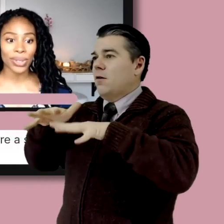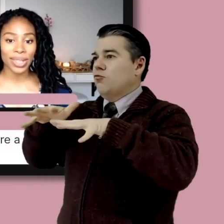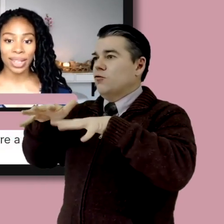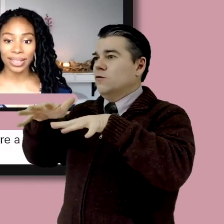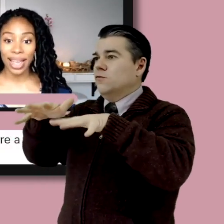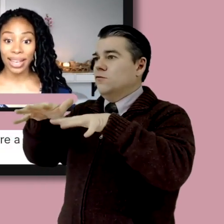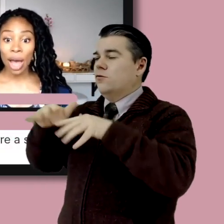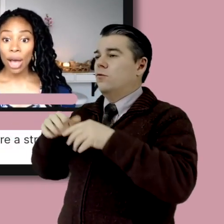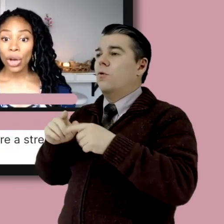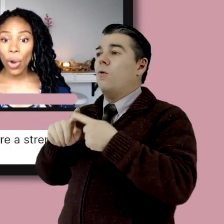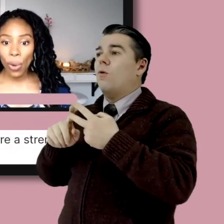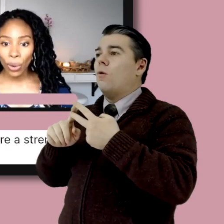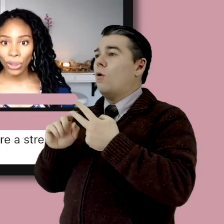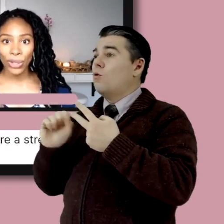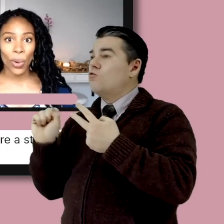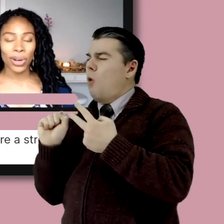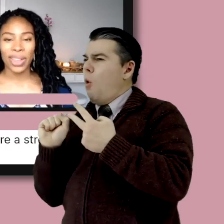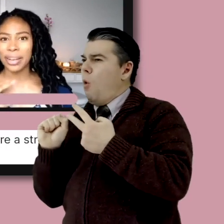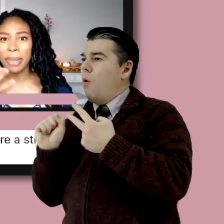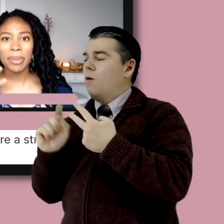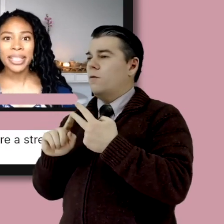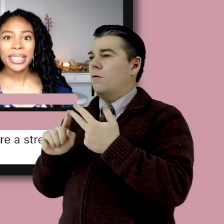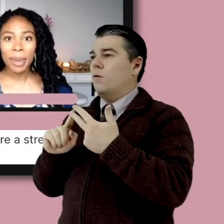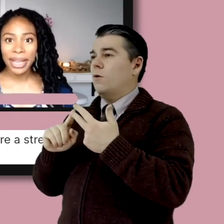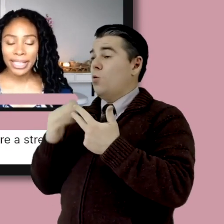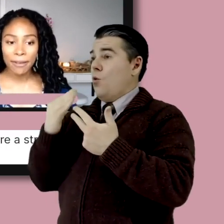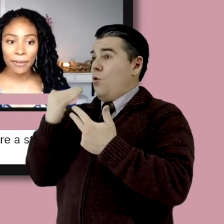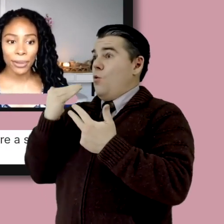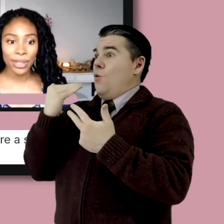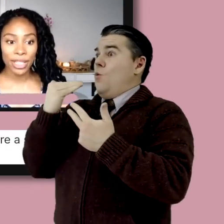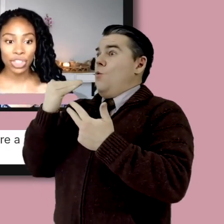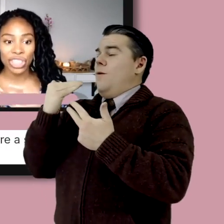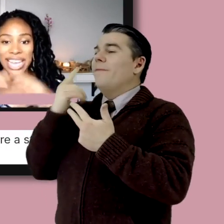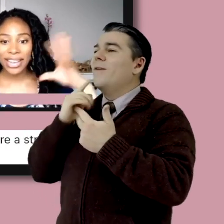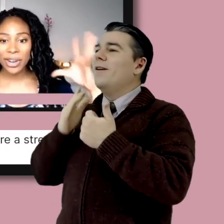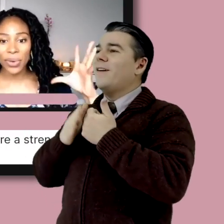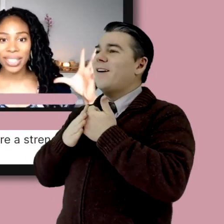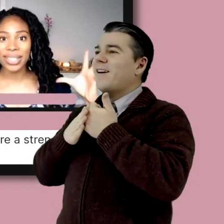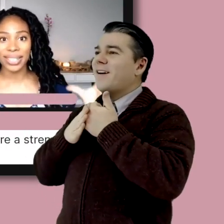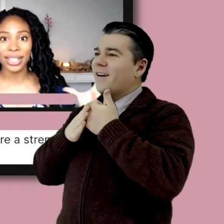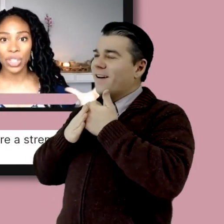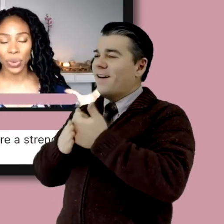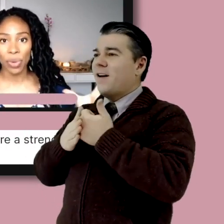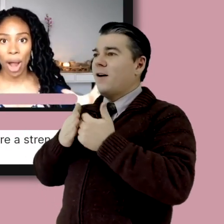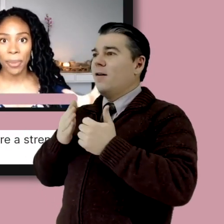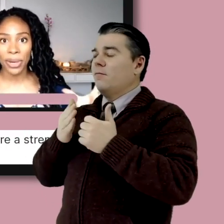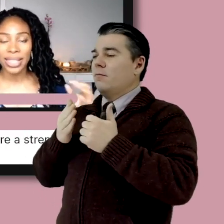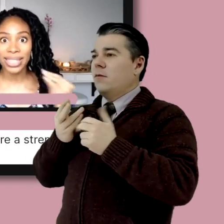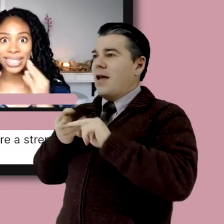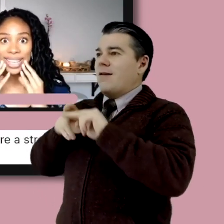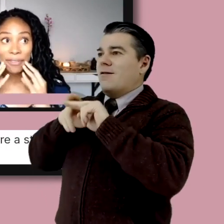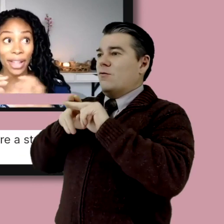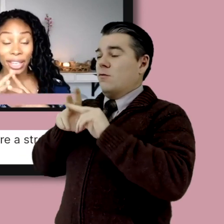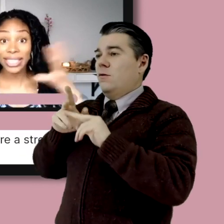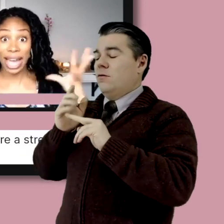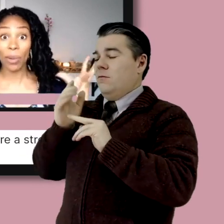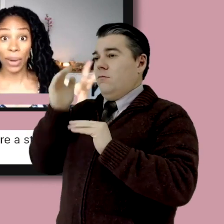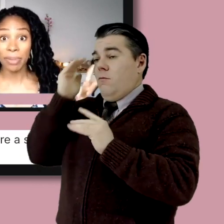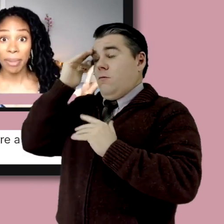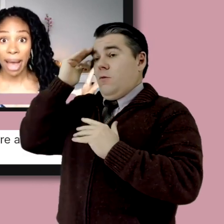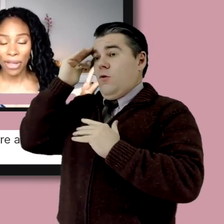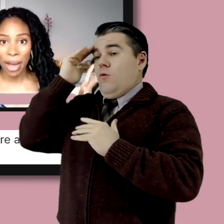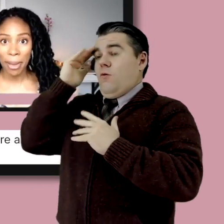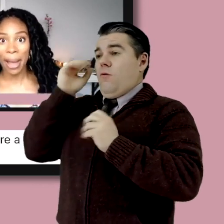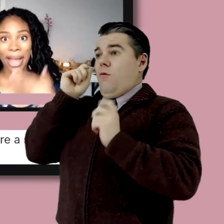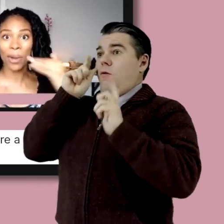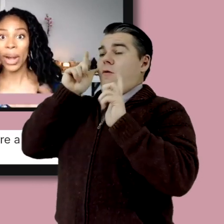or using things like cold or like maybe spicy foods to just increase the sensory properties to see if like, does that wake